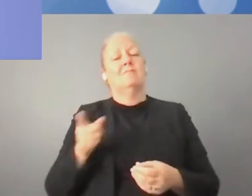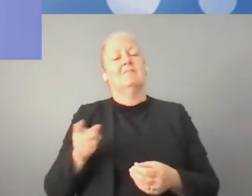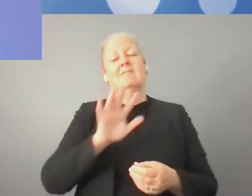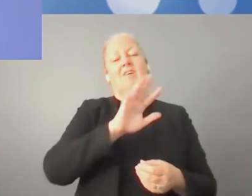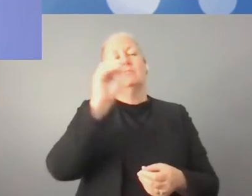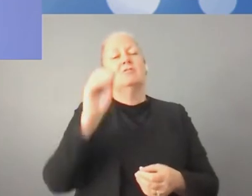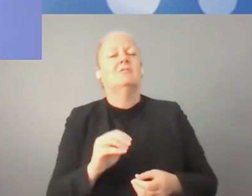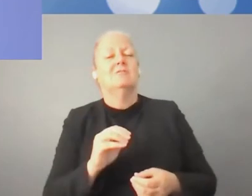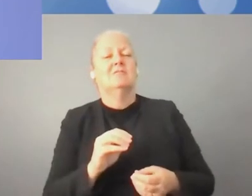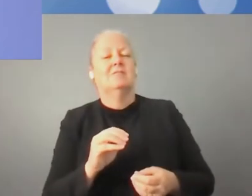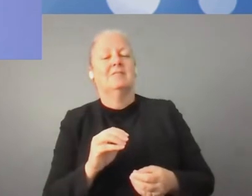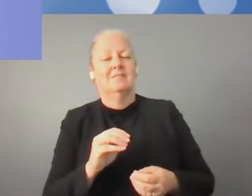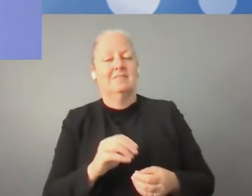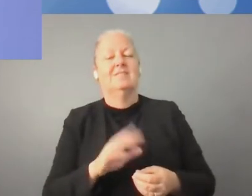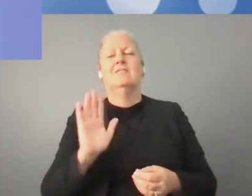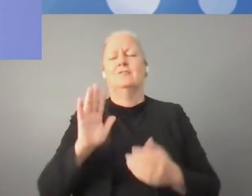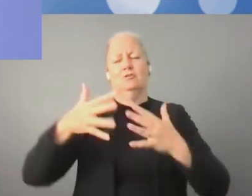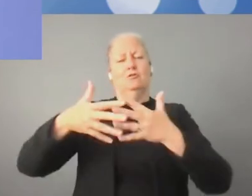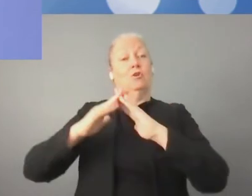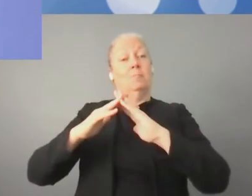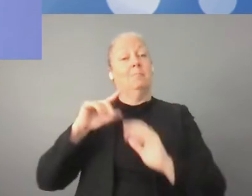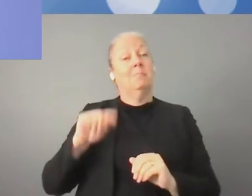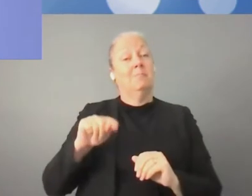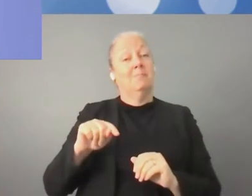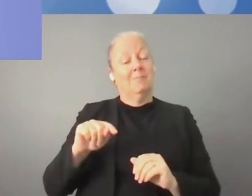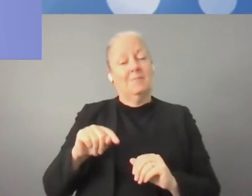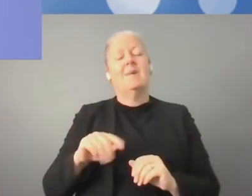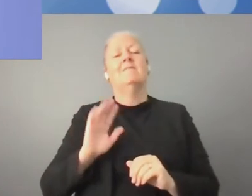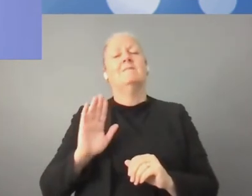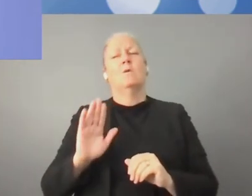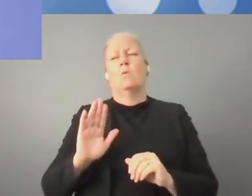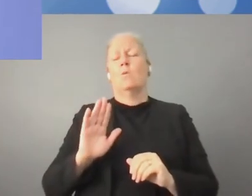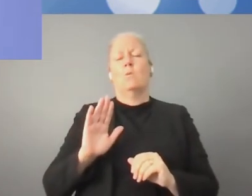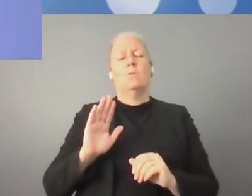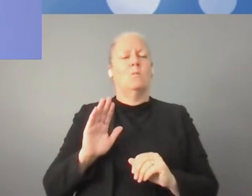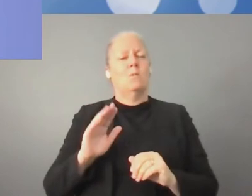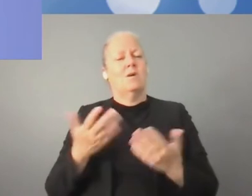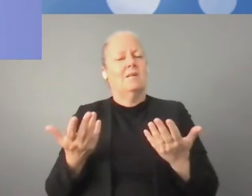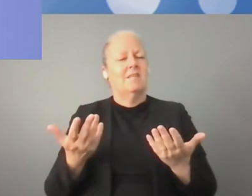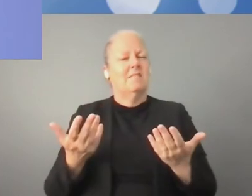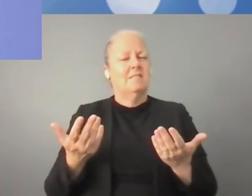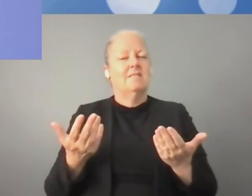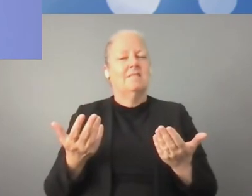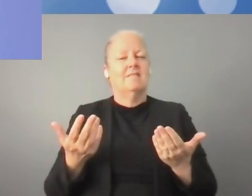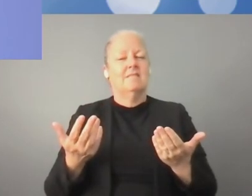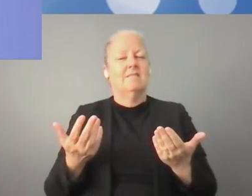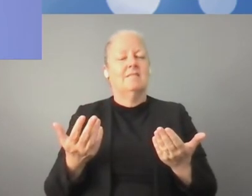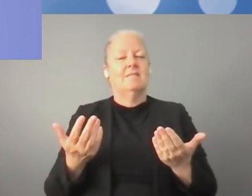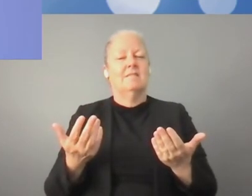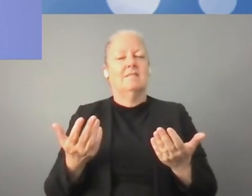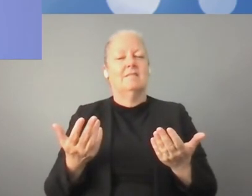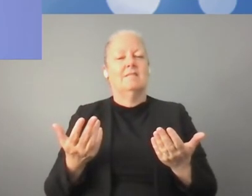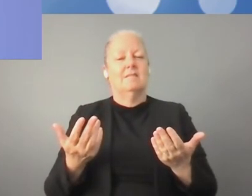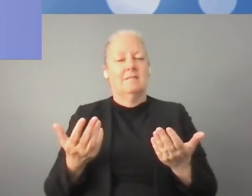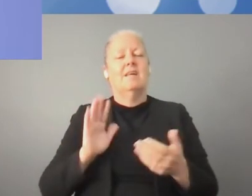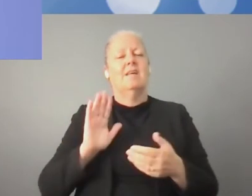the startup using the intellectual property as a collateral this is what i would like to add and the other